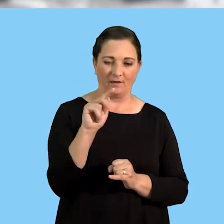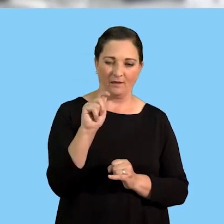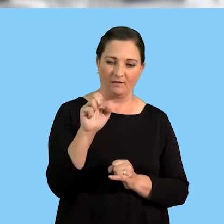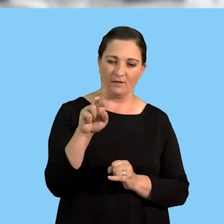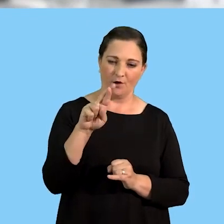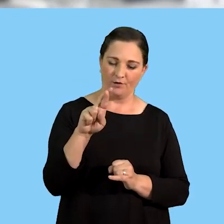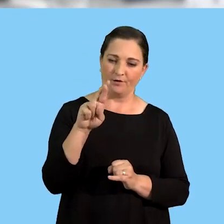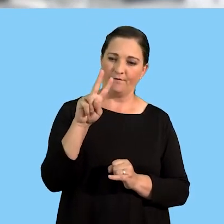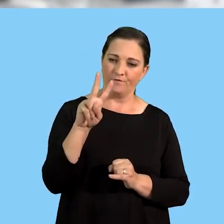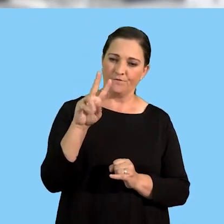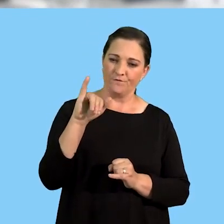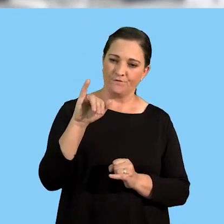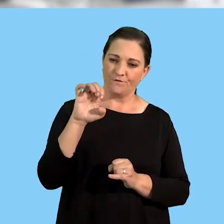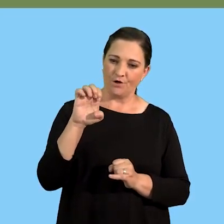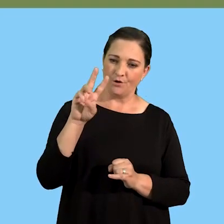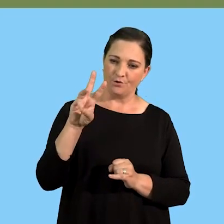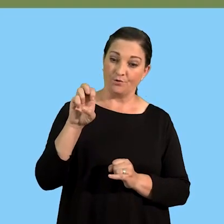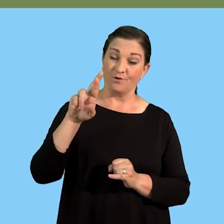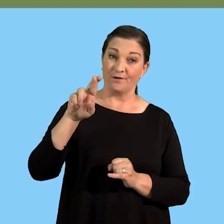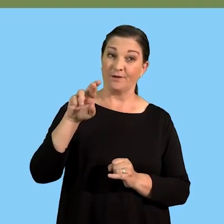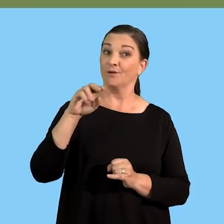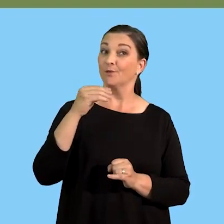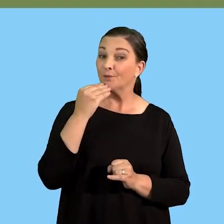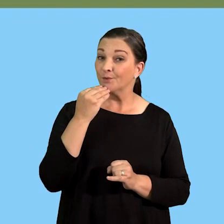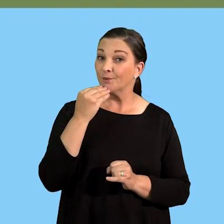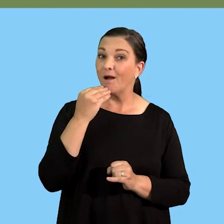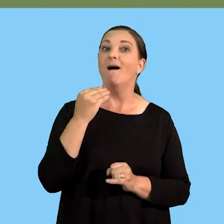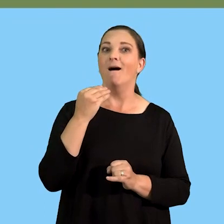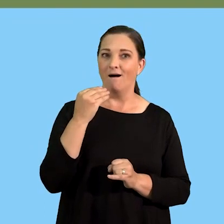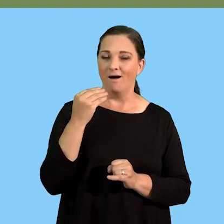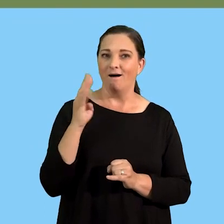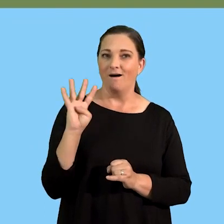is known as the business